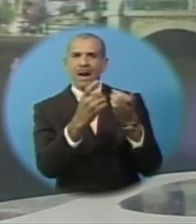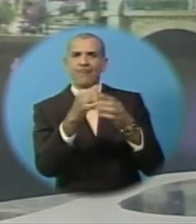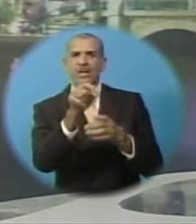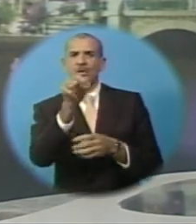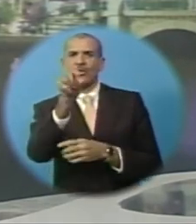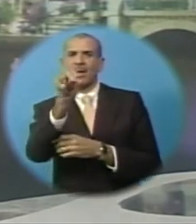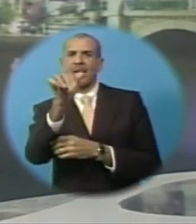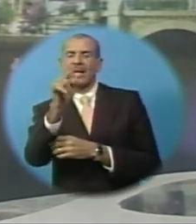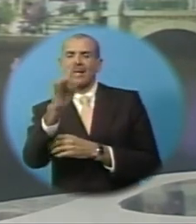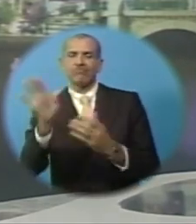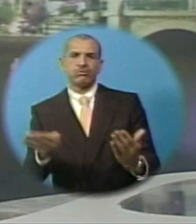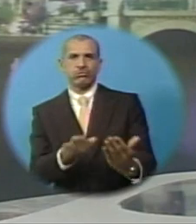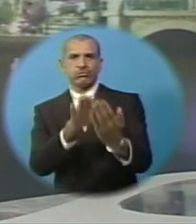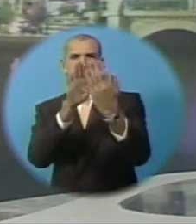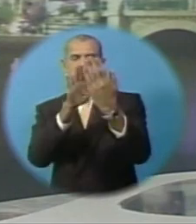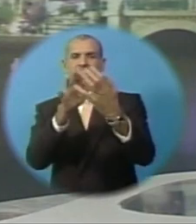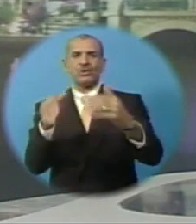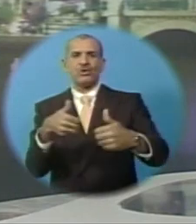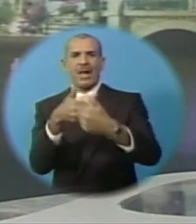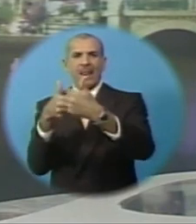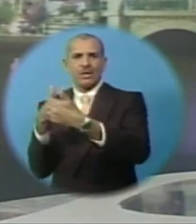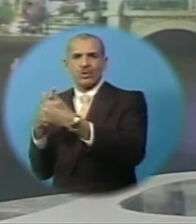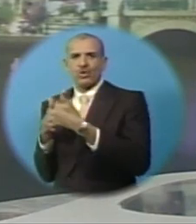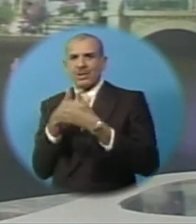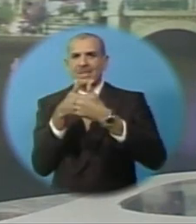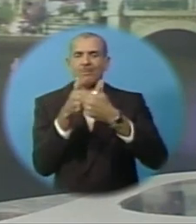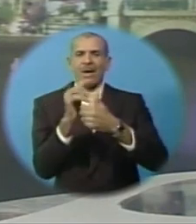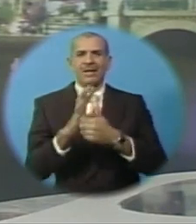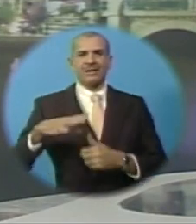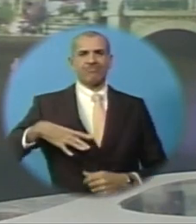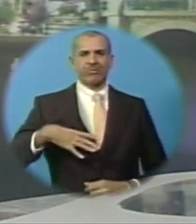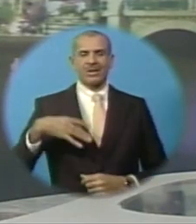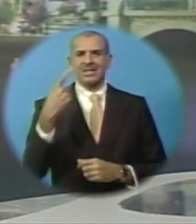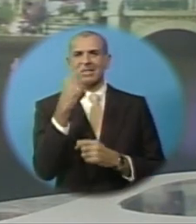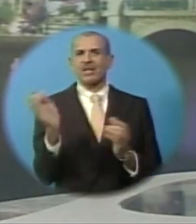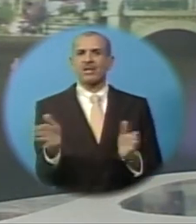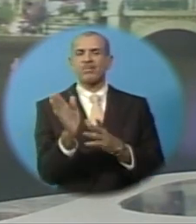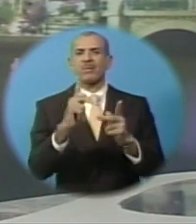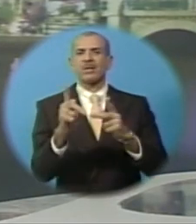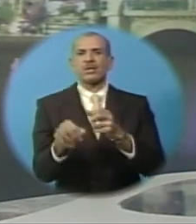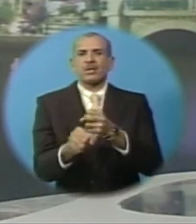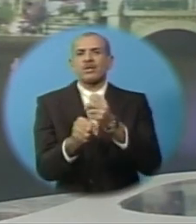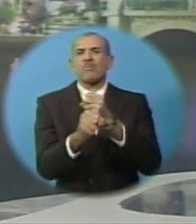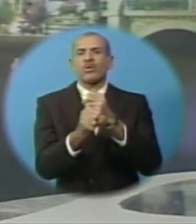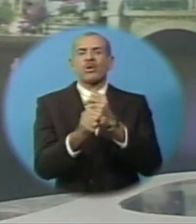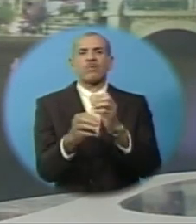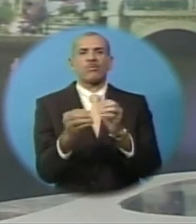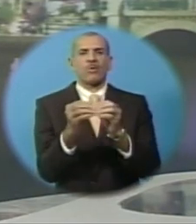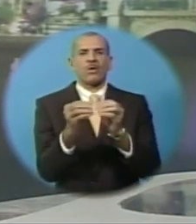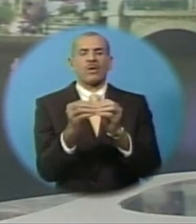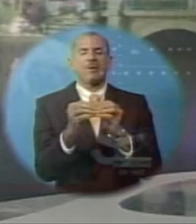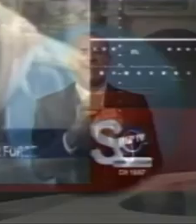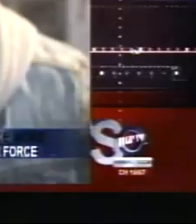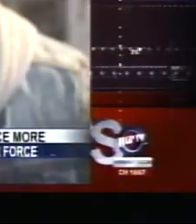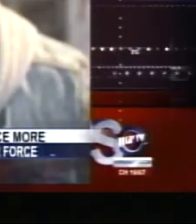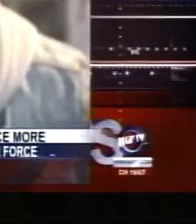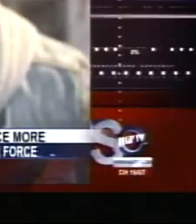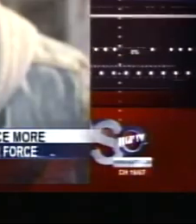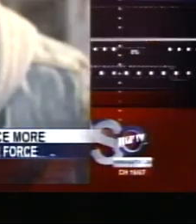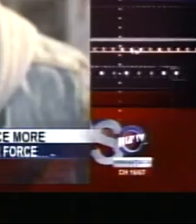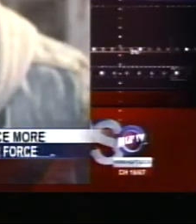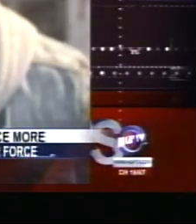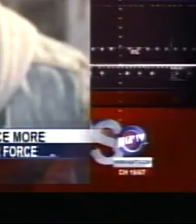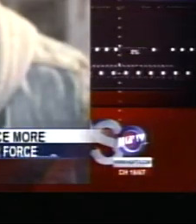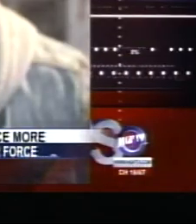faced severe challenges, but the crime chief is urging citizens to give more support to the police. The murders